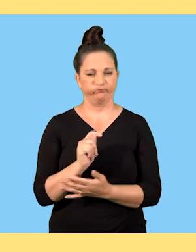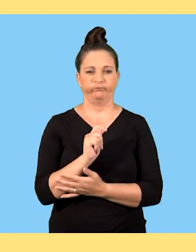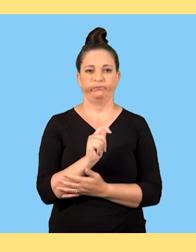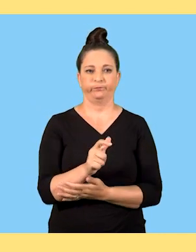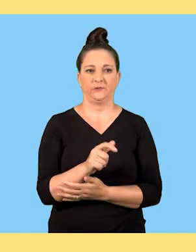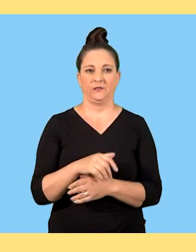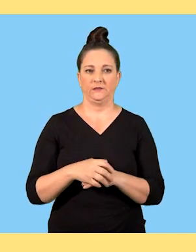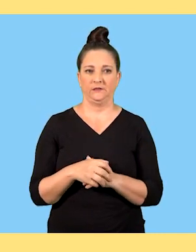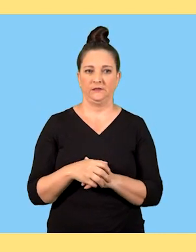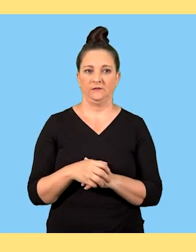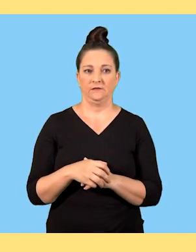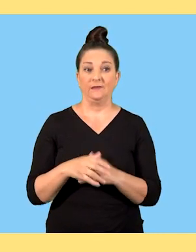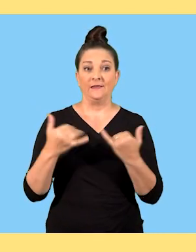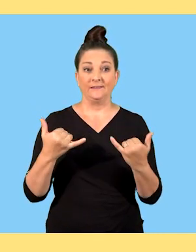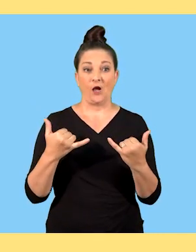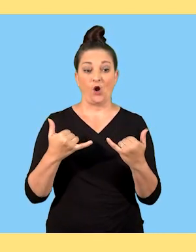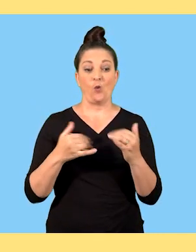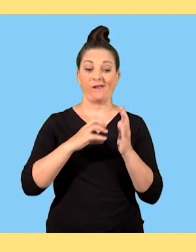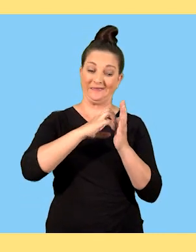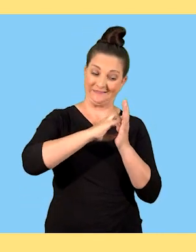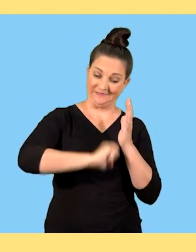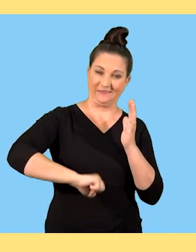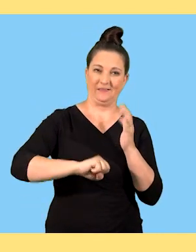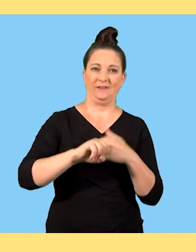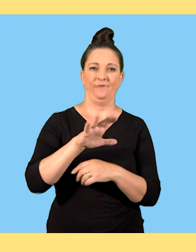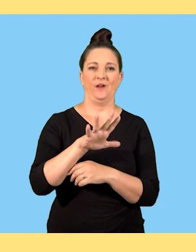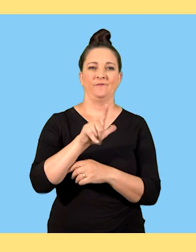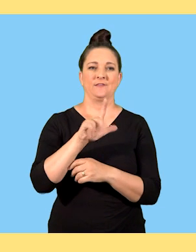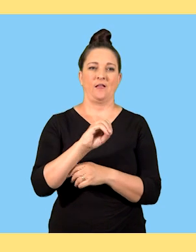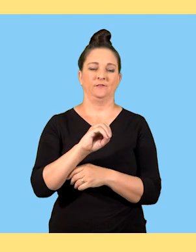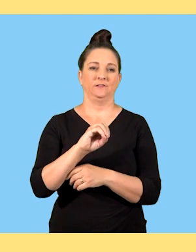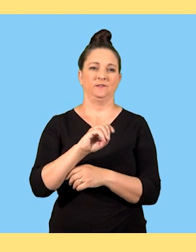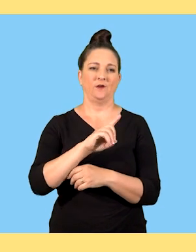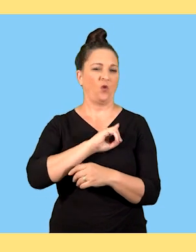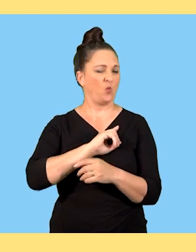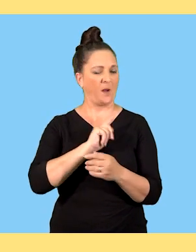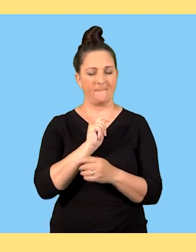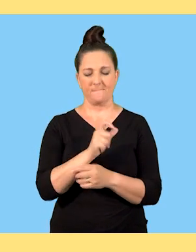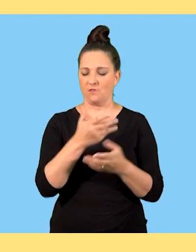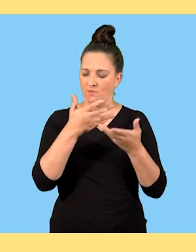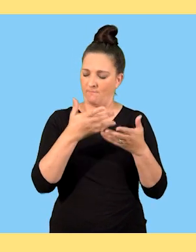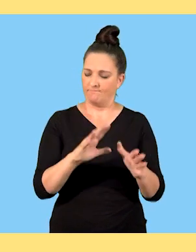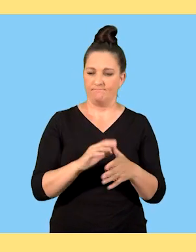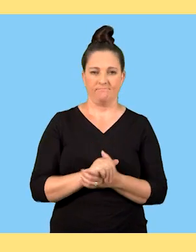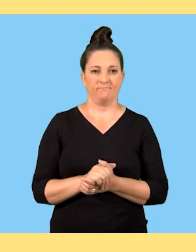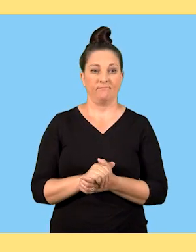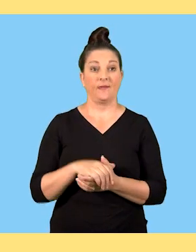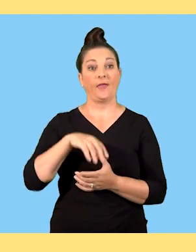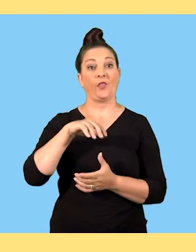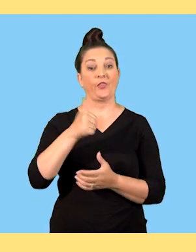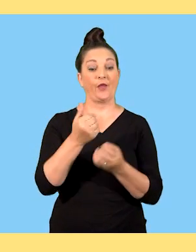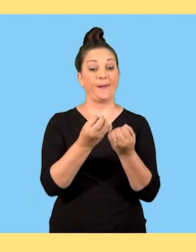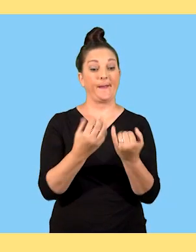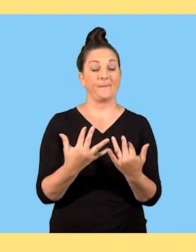been paid. So we therefore come here and we decrease that 570 minus 570. That therefore gives